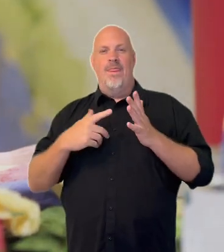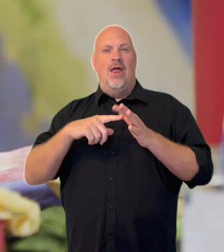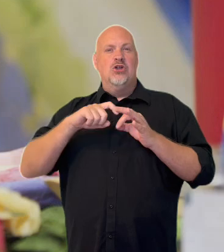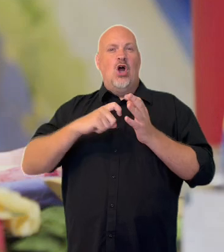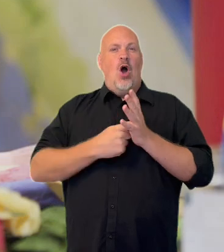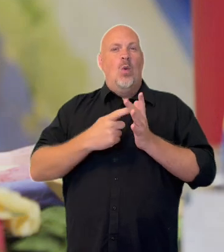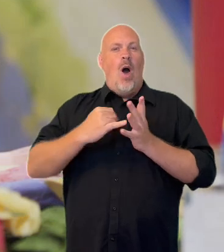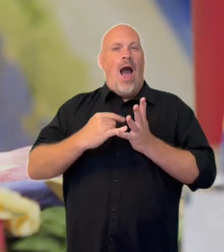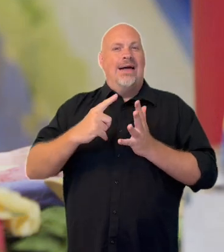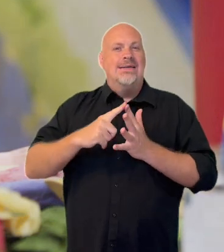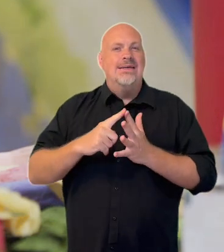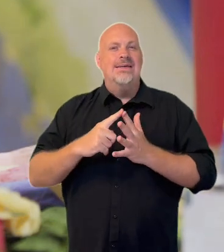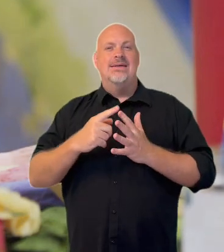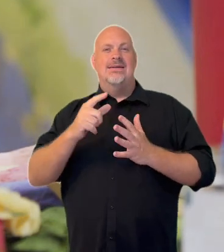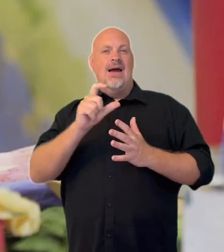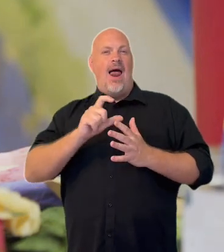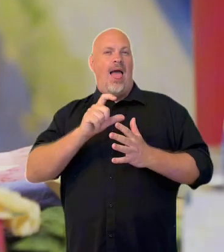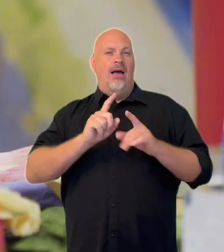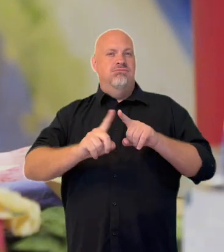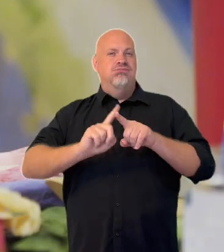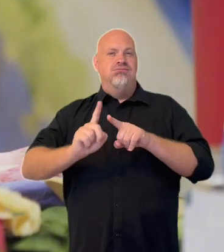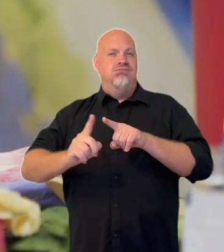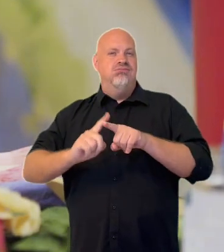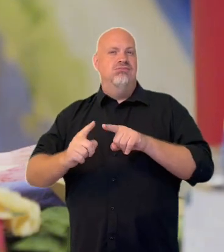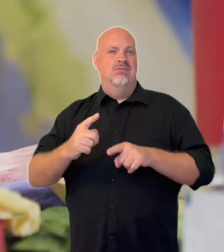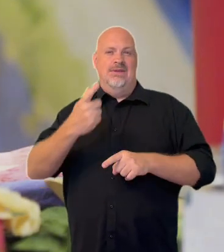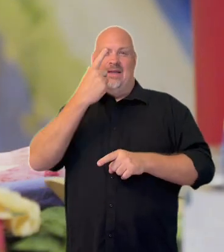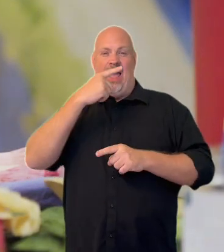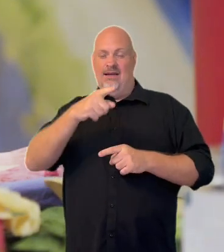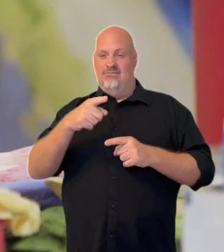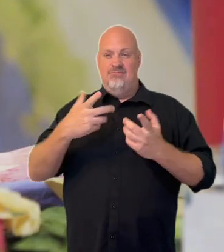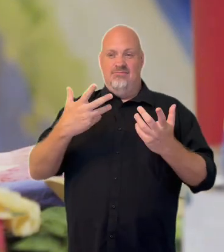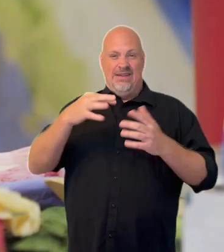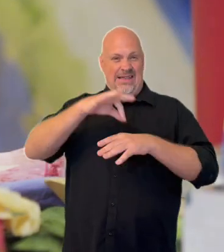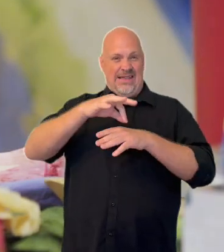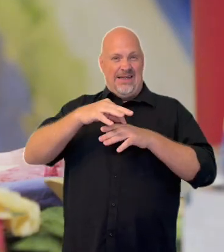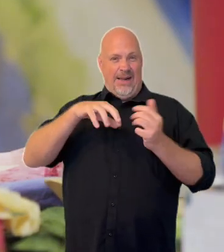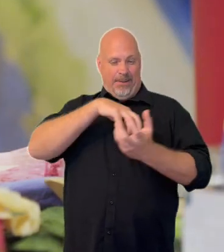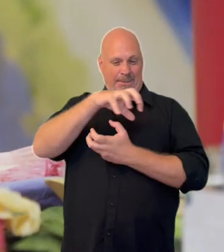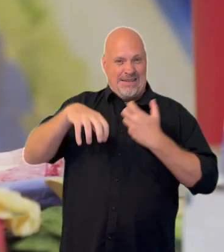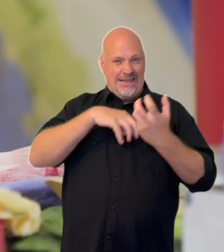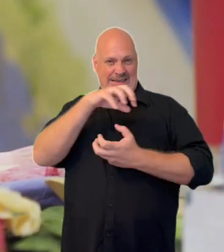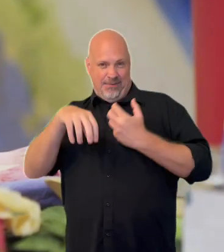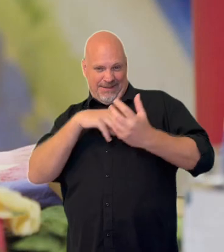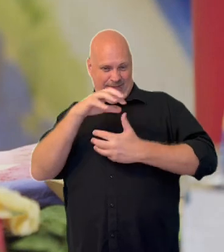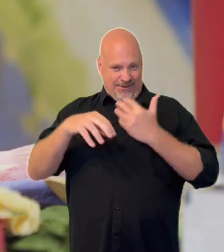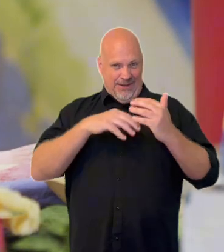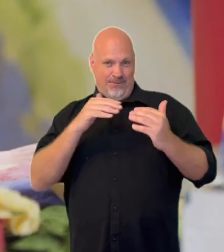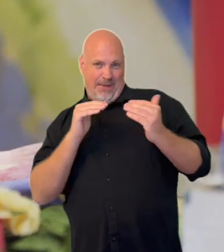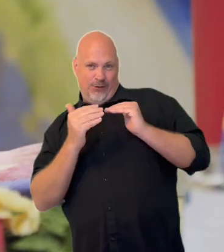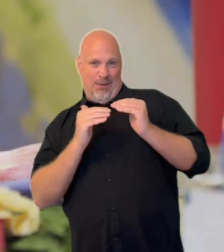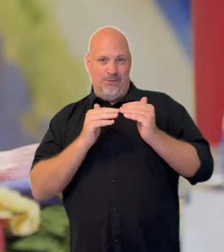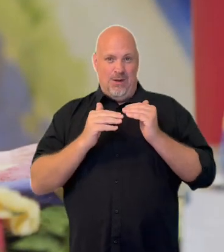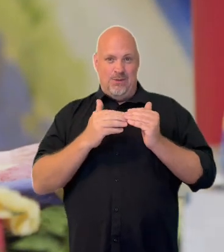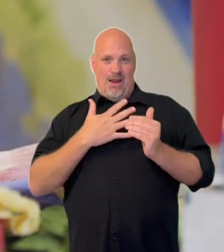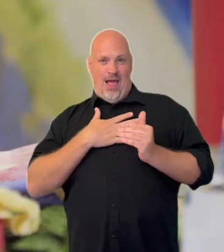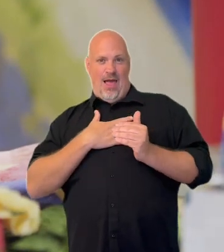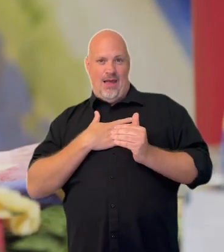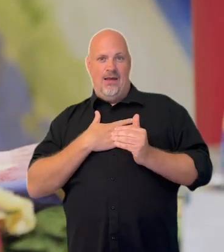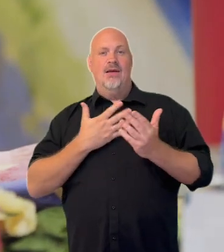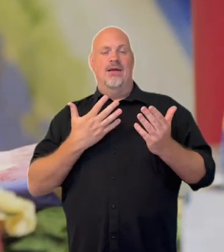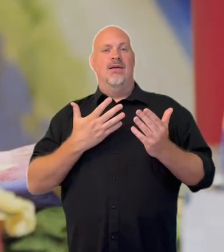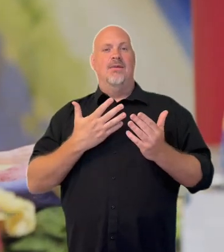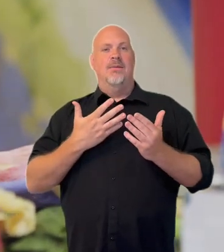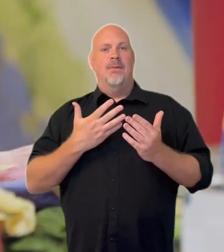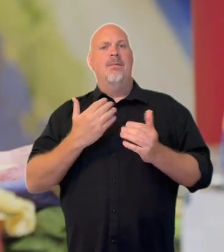lovely turquoise ones, you can mix and match with your inks and do whatever you want. Just make sure you want to keep the